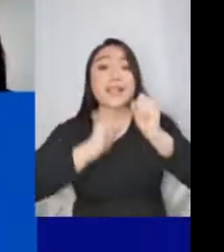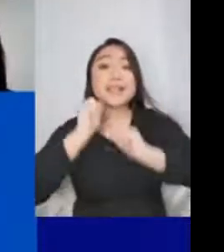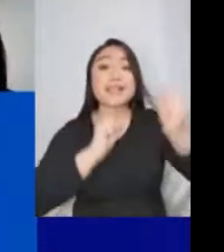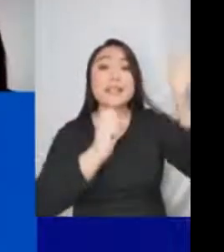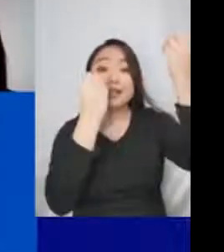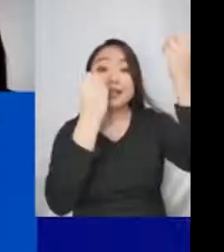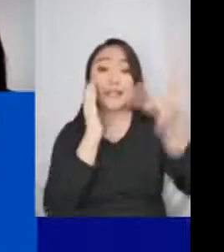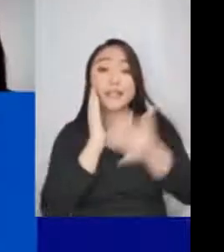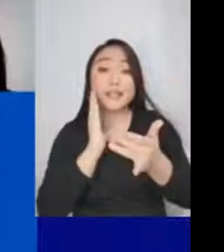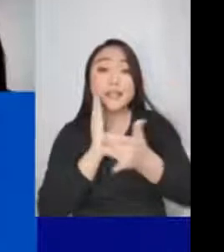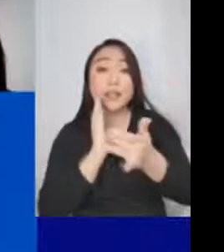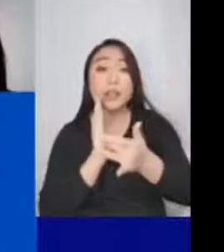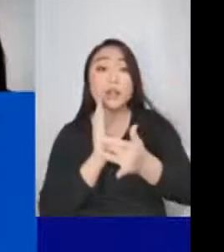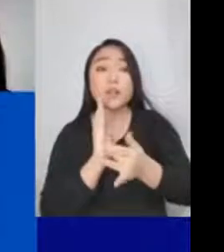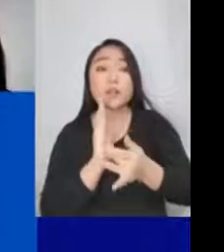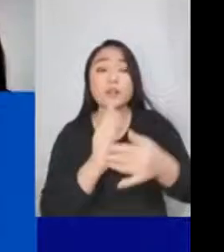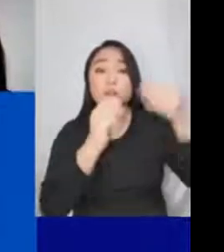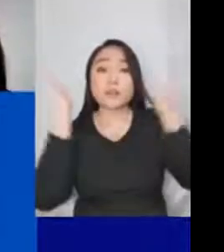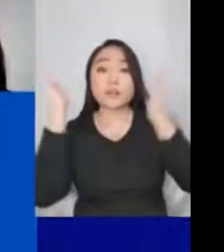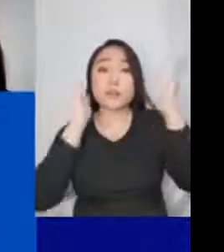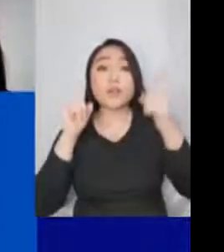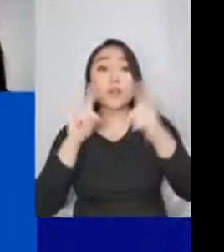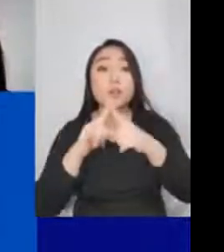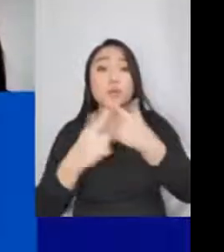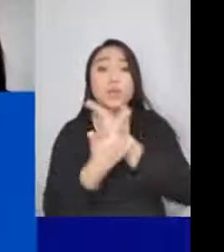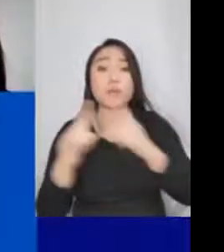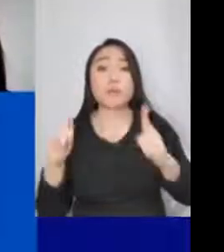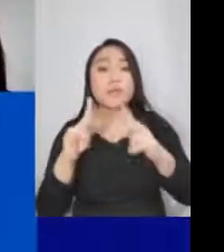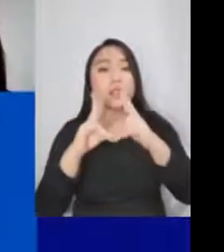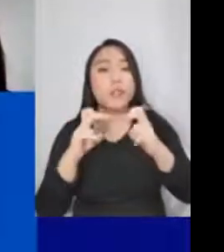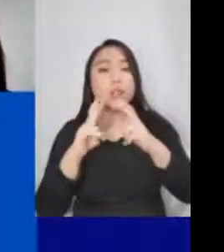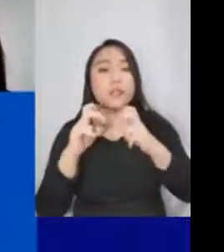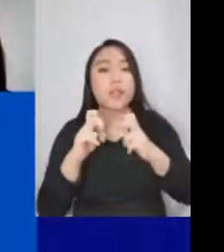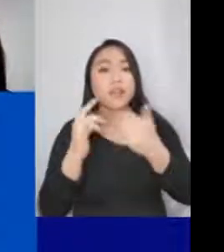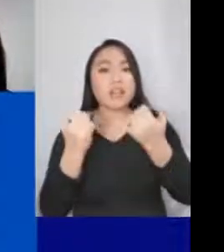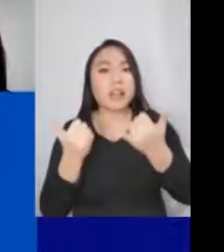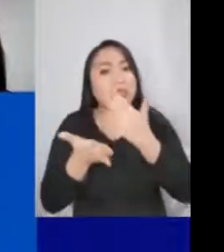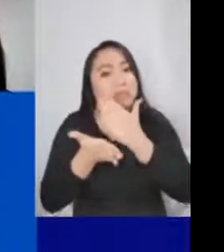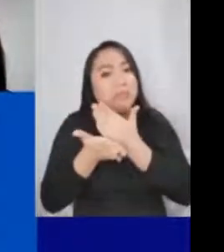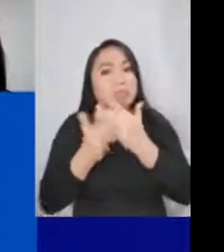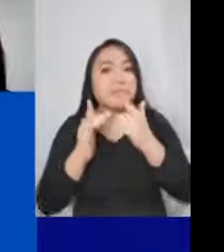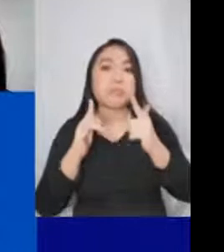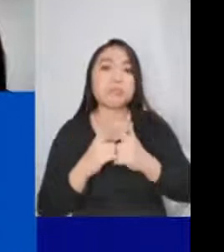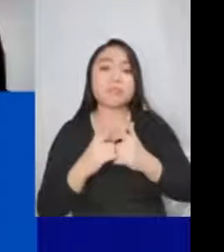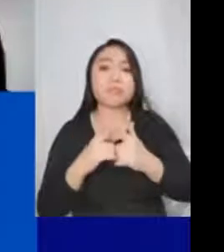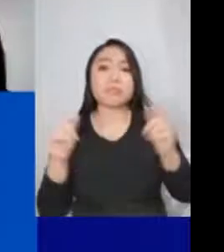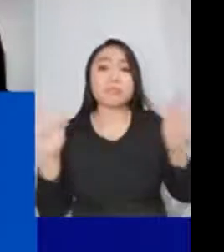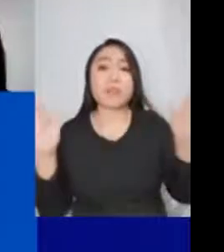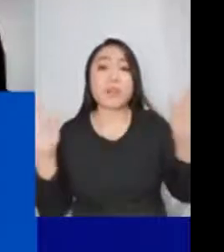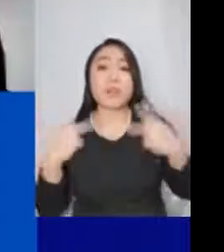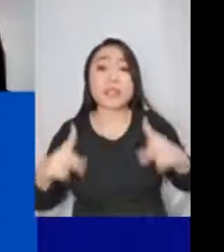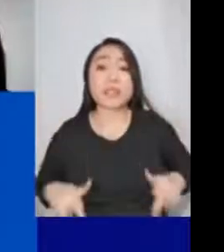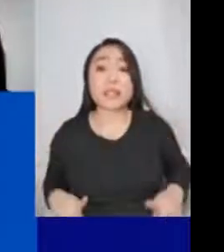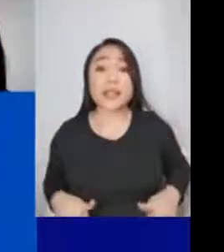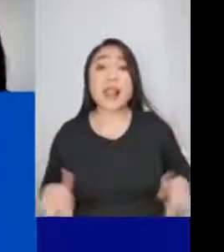We provide S&T information services through our library. So even though the physical library is temporarily closed